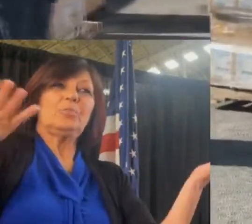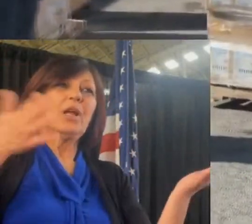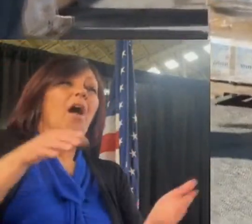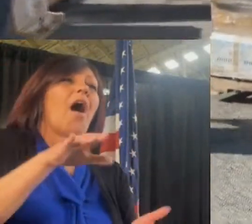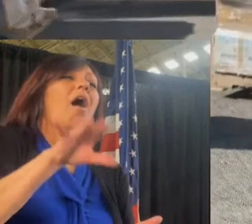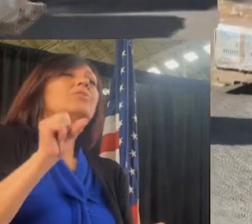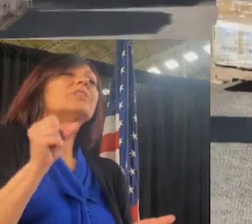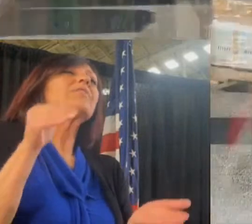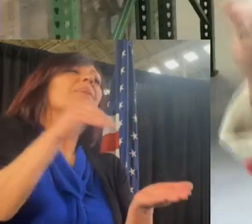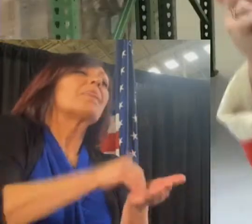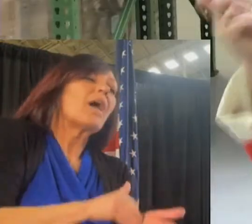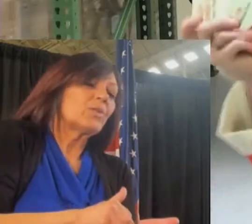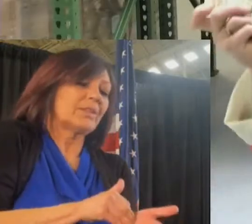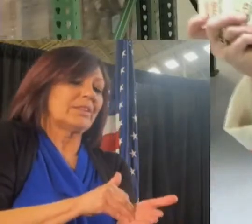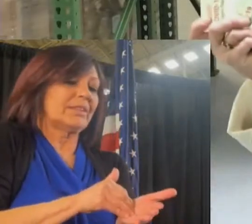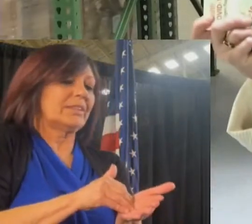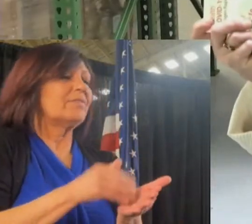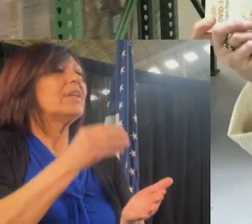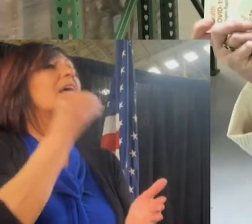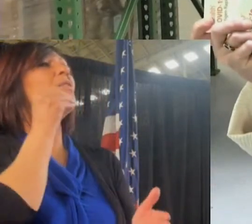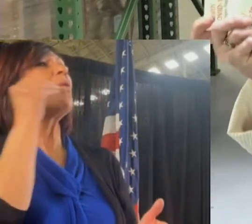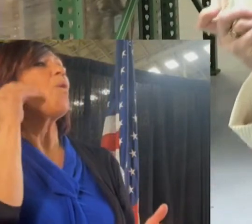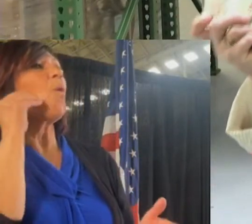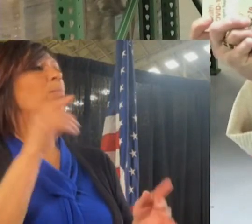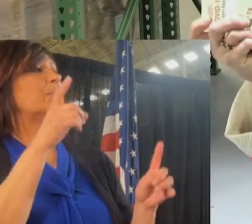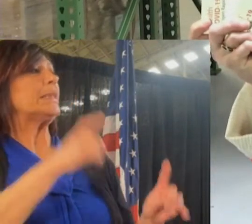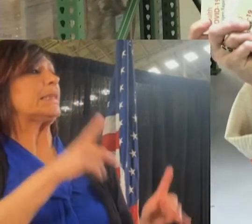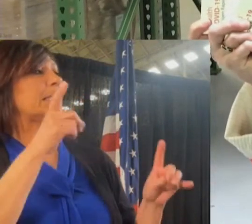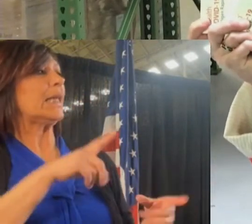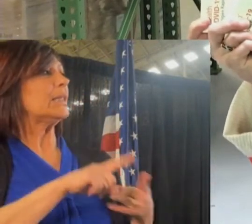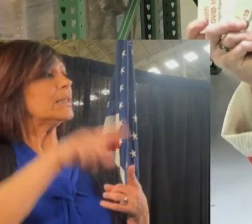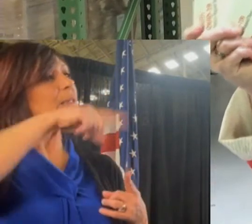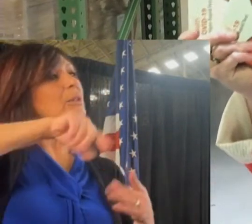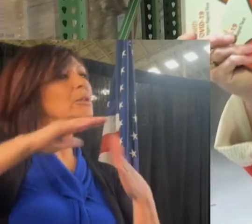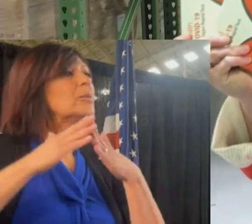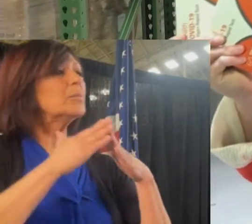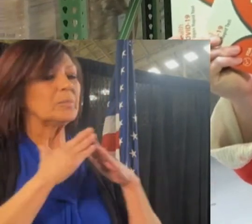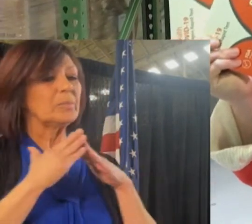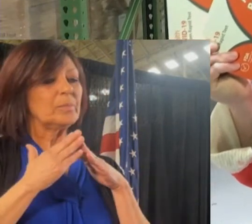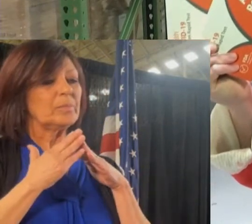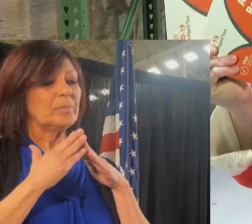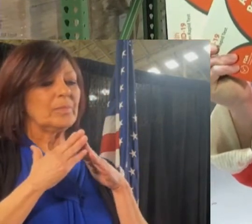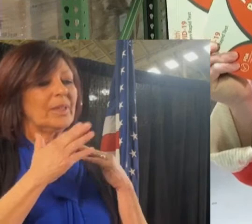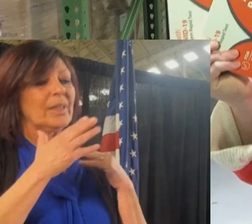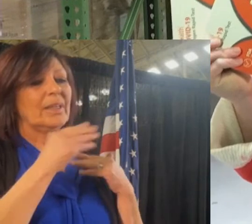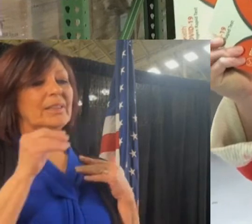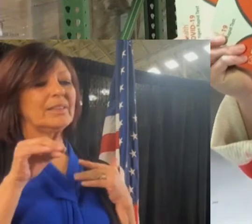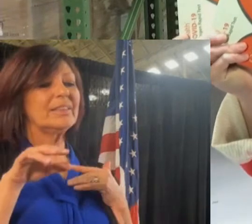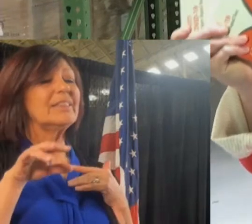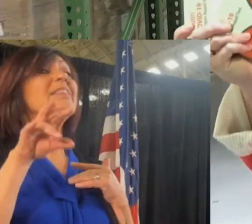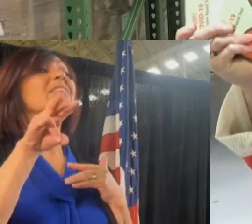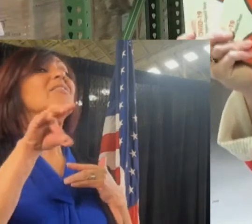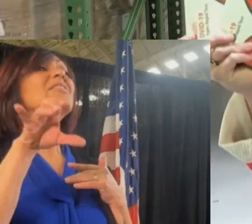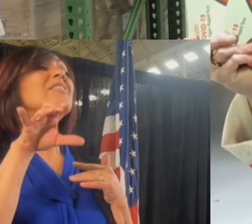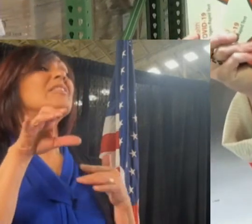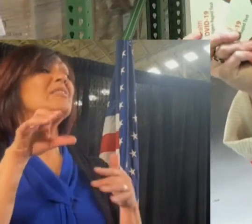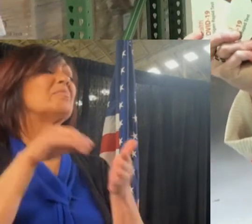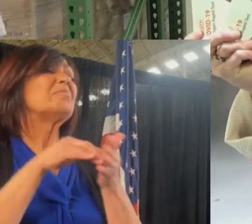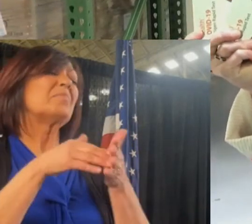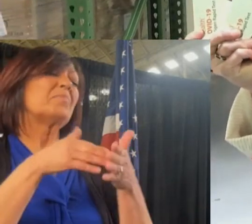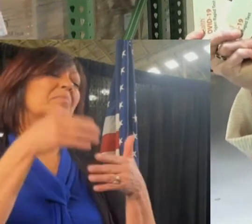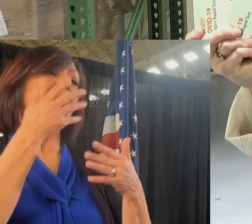hundreds of thousands of at-home COVID-19 tests to our community and more than 7 million masks to